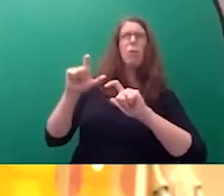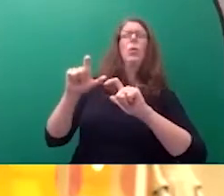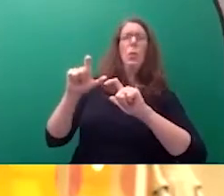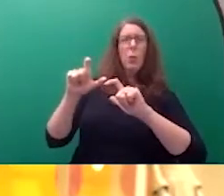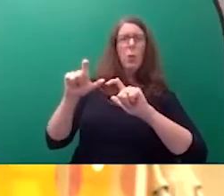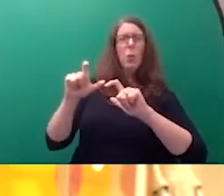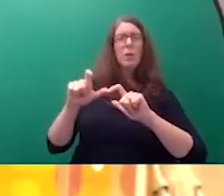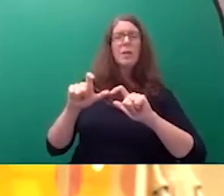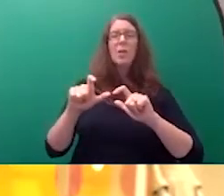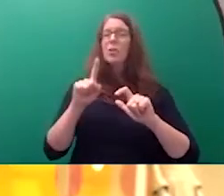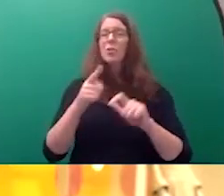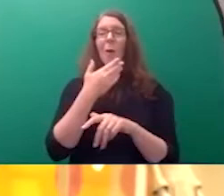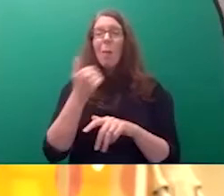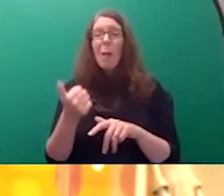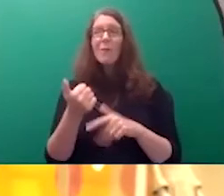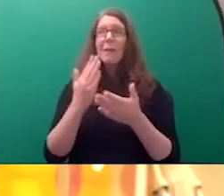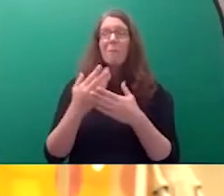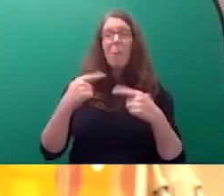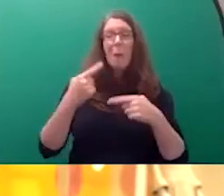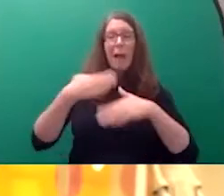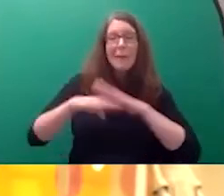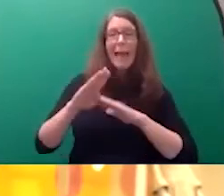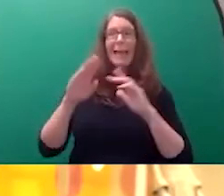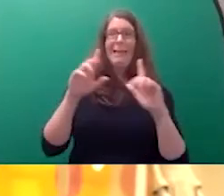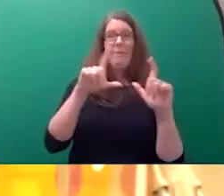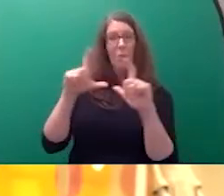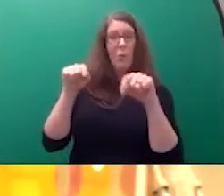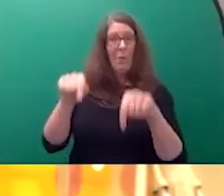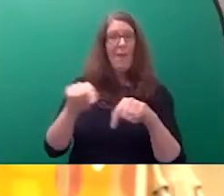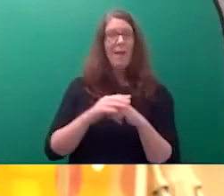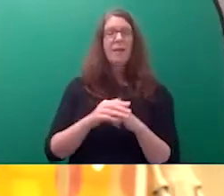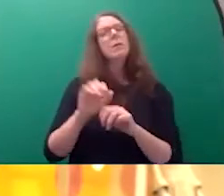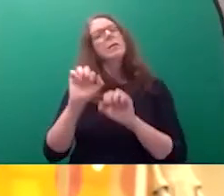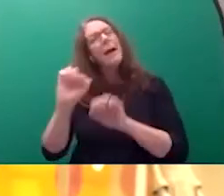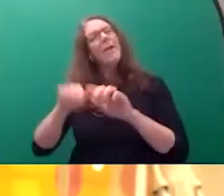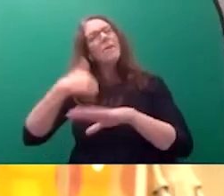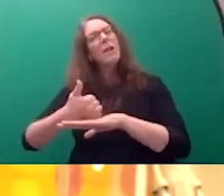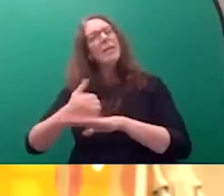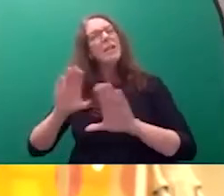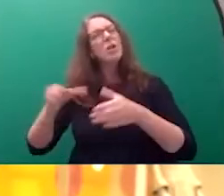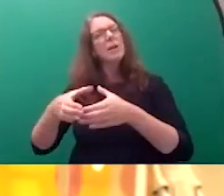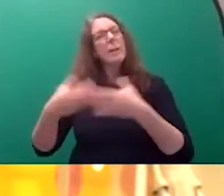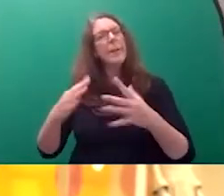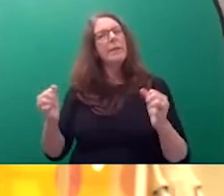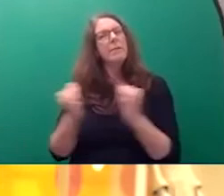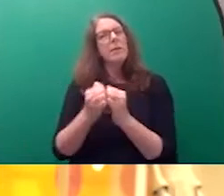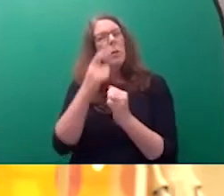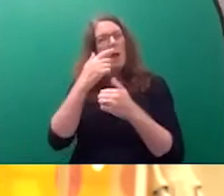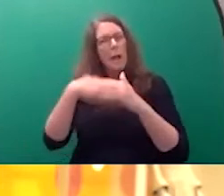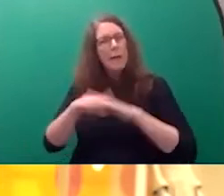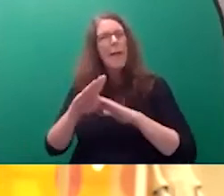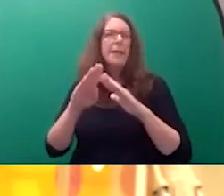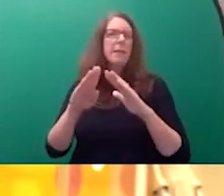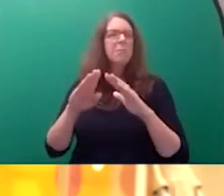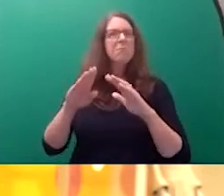very sweetly, the foundation Corbusier allowed us to photograph with Sonia Siefer, another friend of